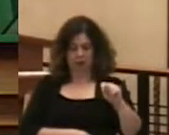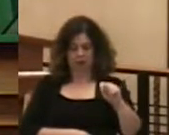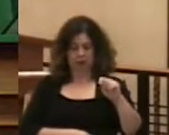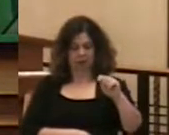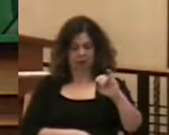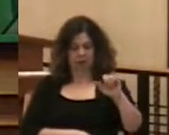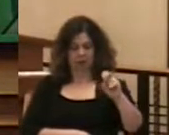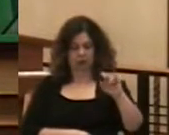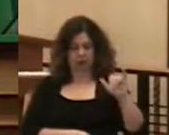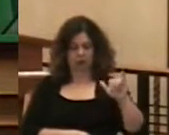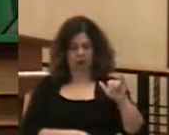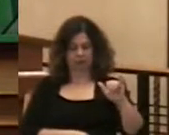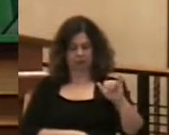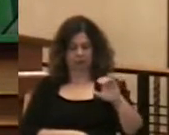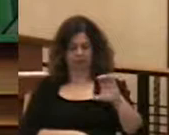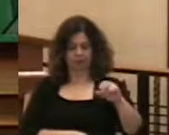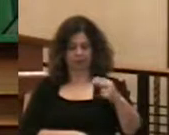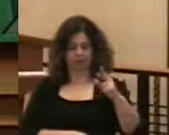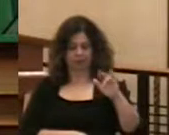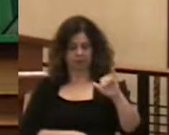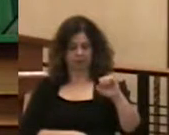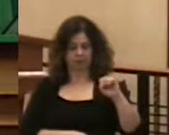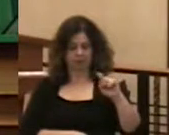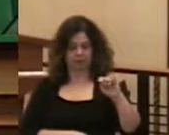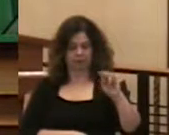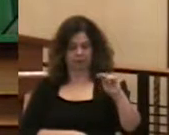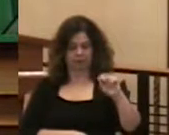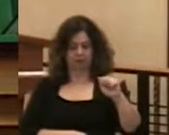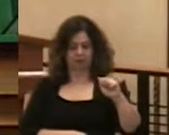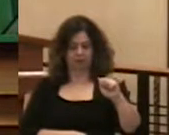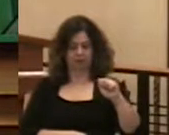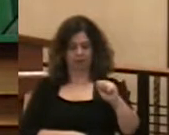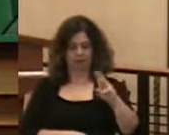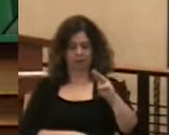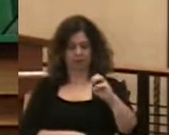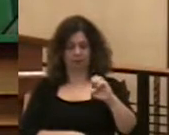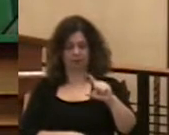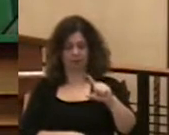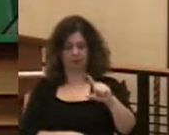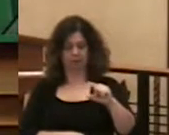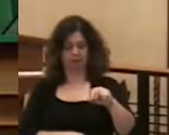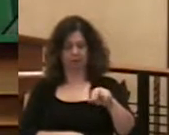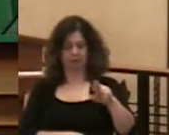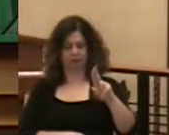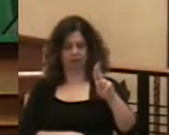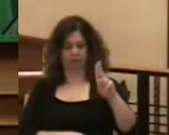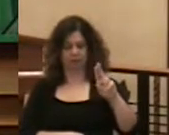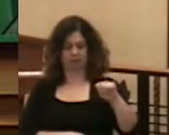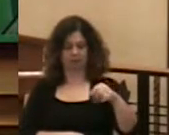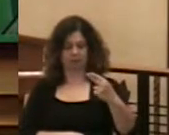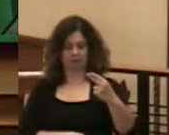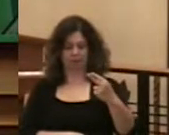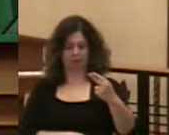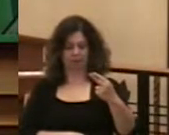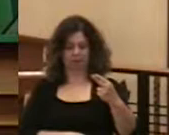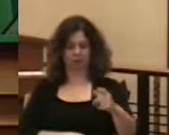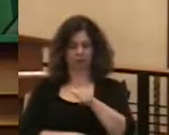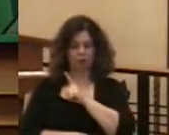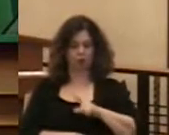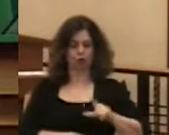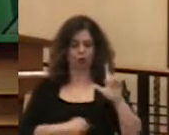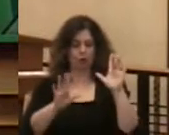Mel Tollefsrud, Ruth Emro, Don Lindgren, and Graham Luck. Lord, in your